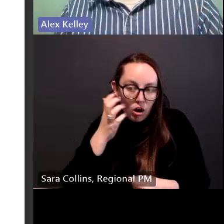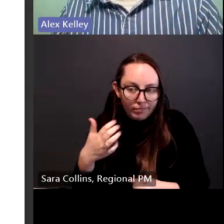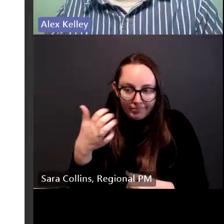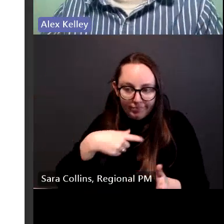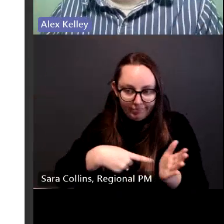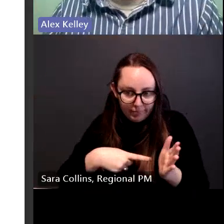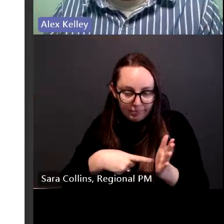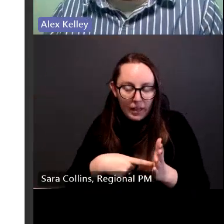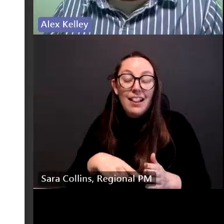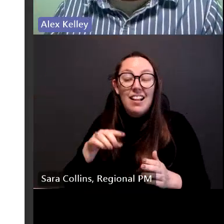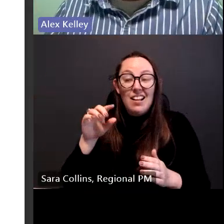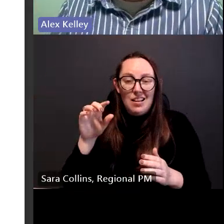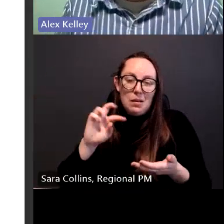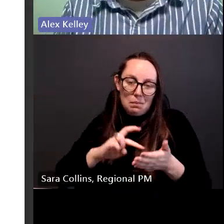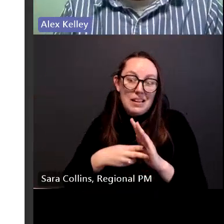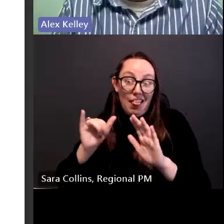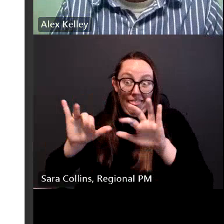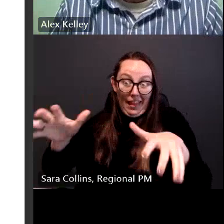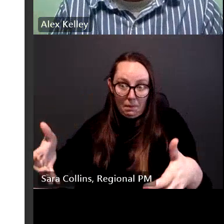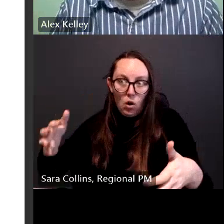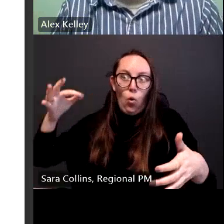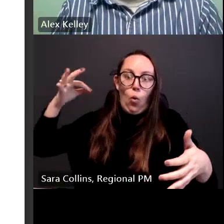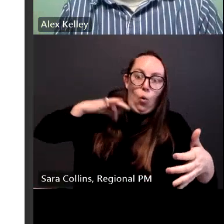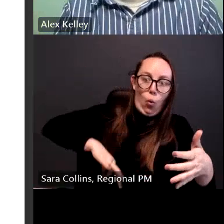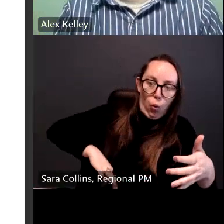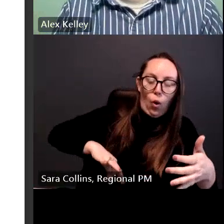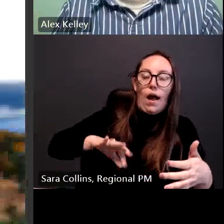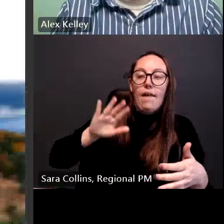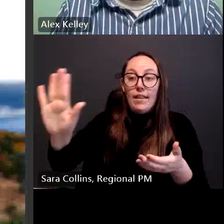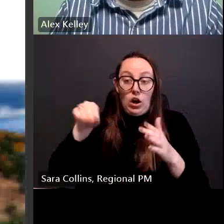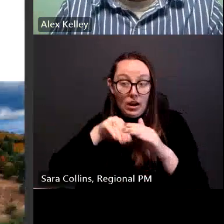and ensure continued access to services.